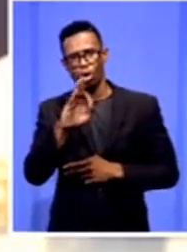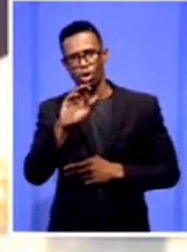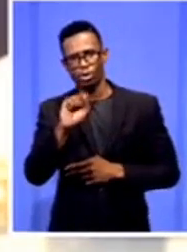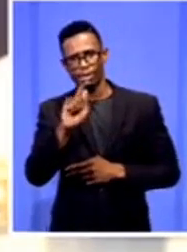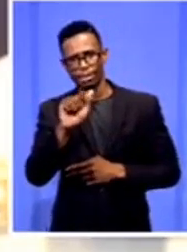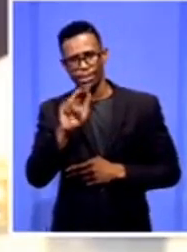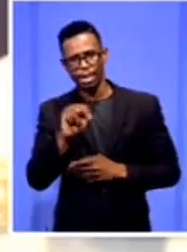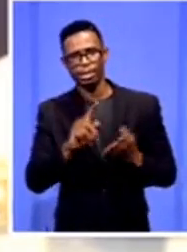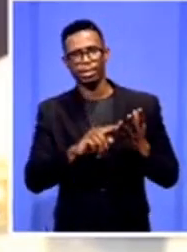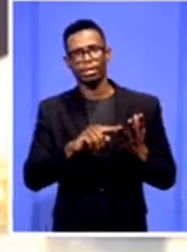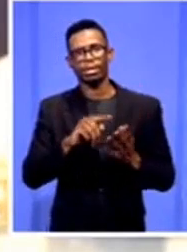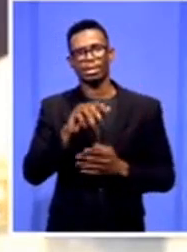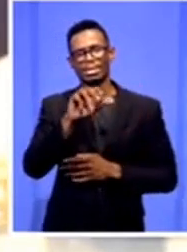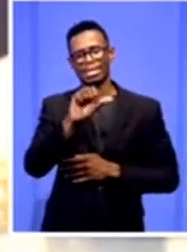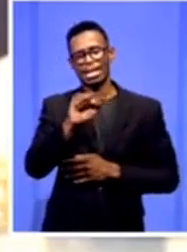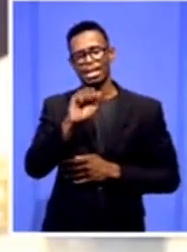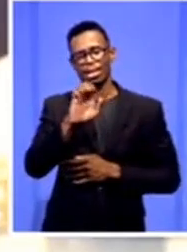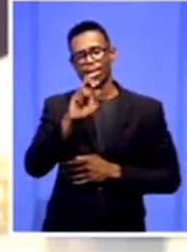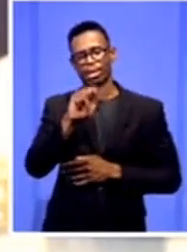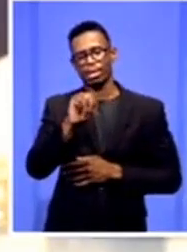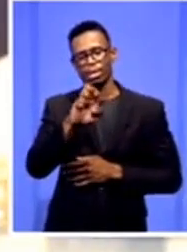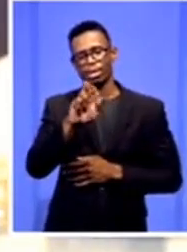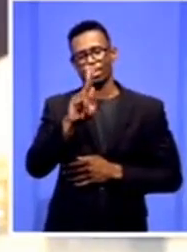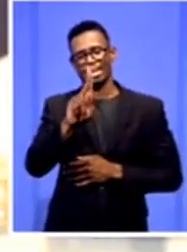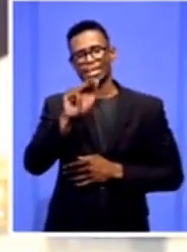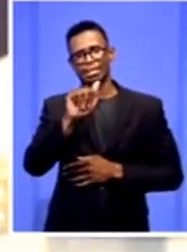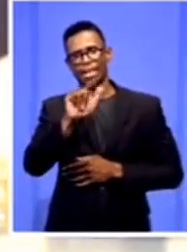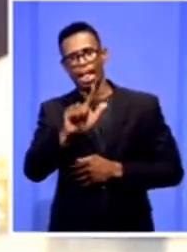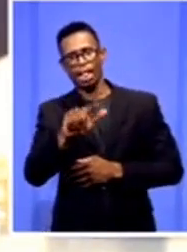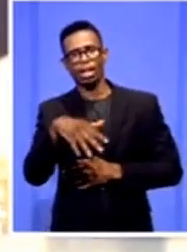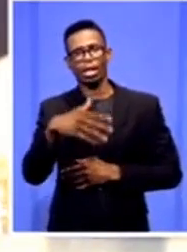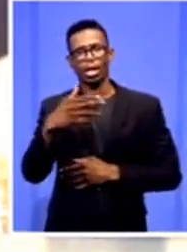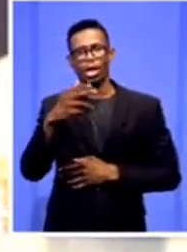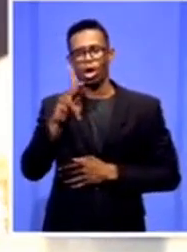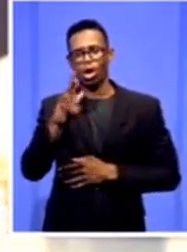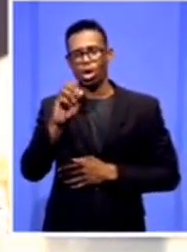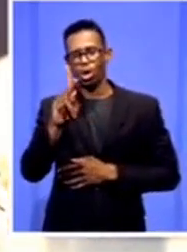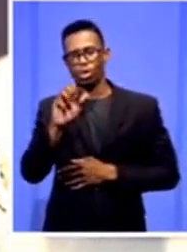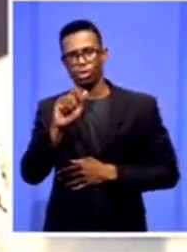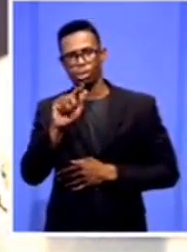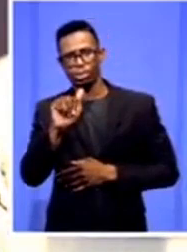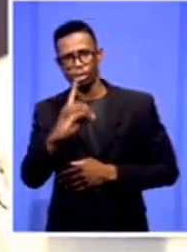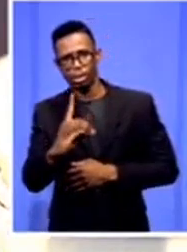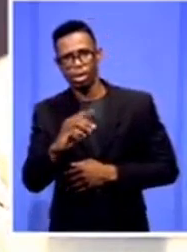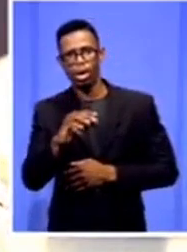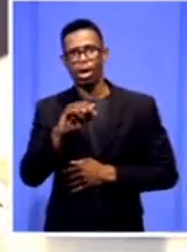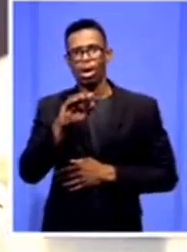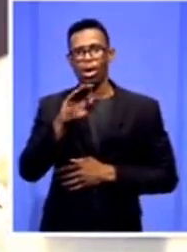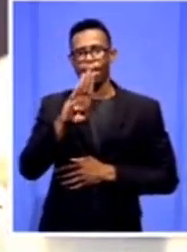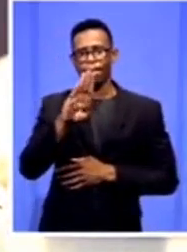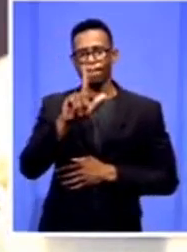Senegal, Dennisville, Heilbronn, Hopstad, Bloemhof, Phase 1. Re a di